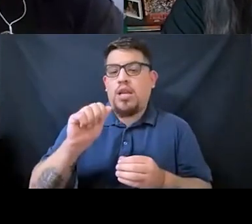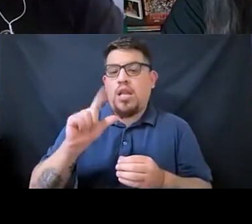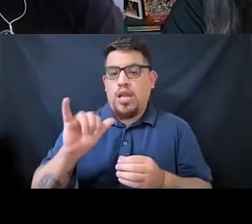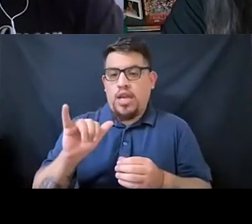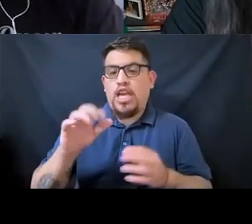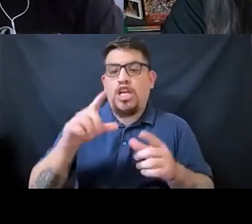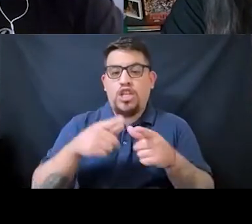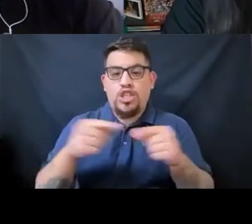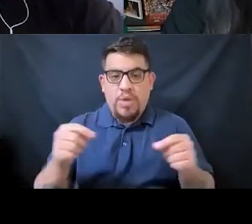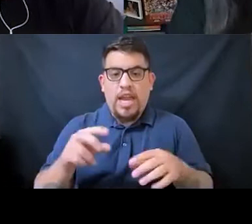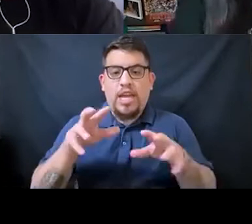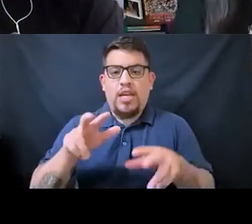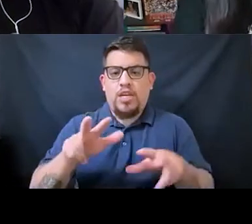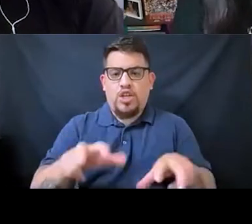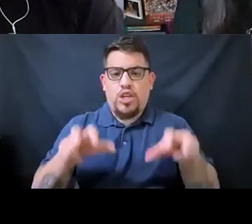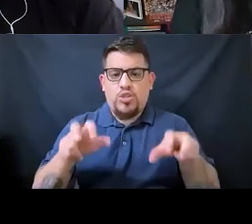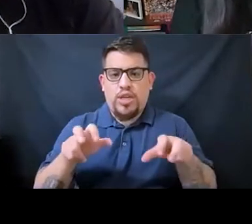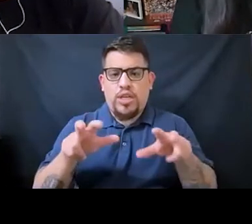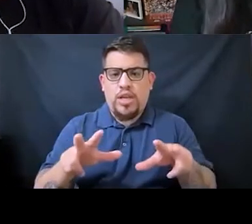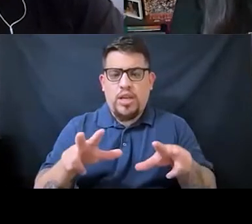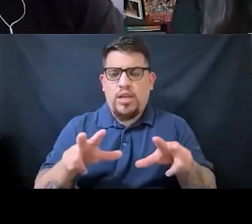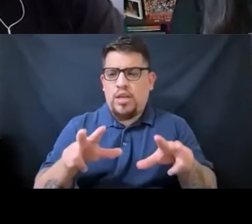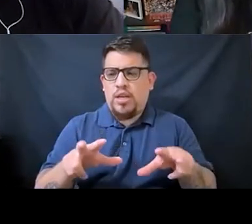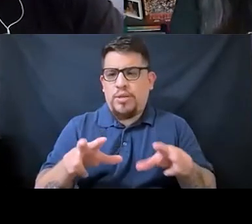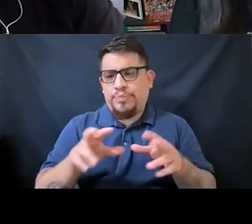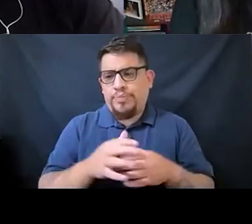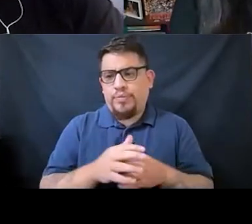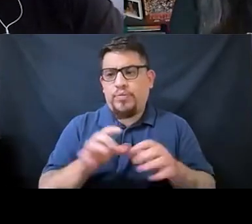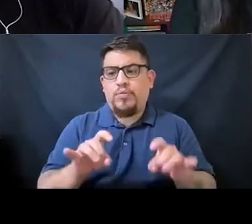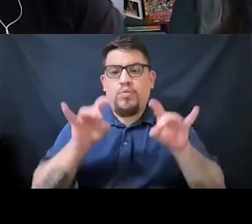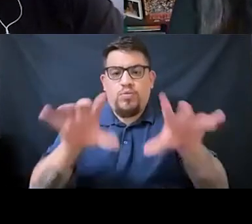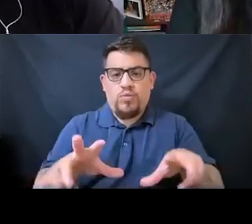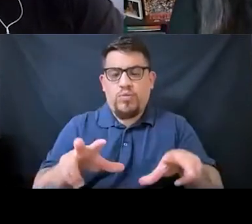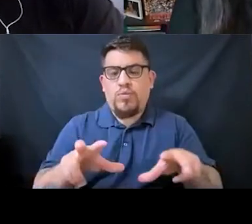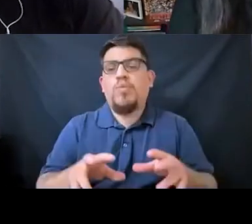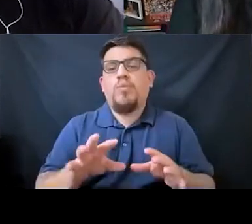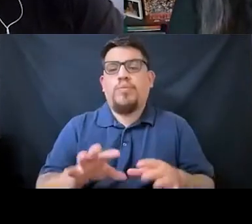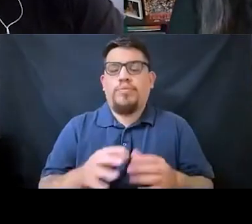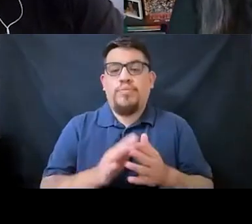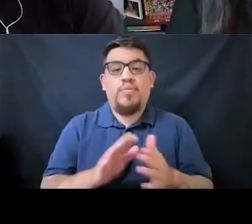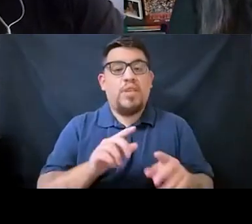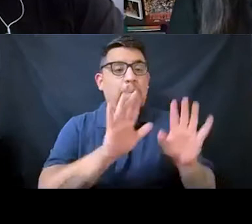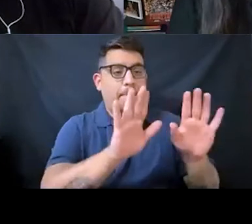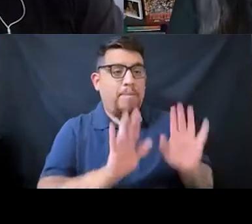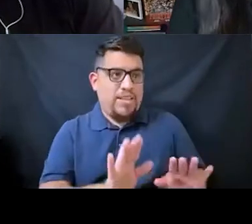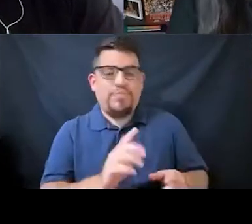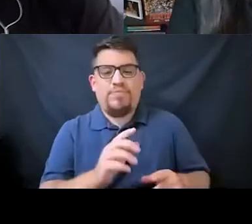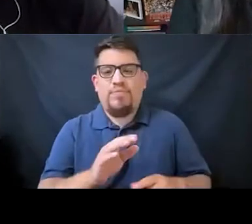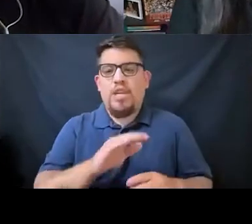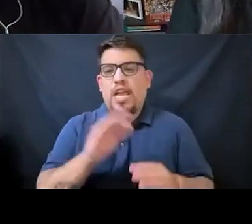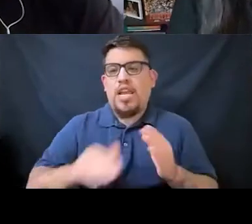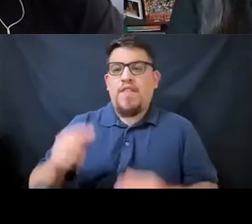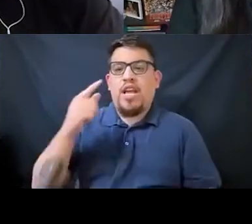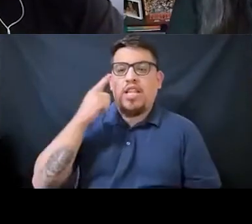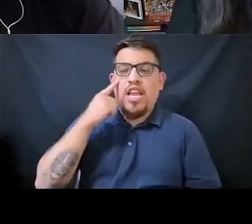and you know, all these places that's I never amazing. Thought. Yeah, never thought I would be like, you know, we had a bookstore